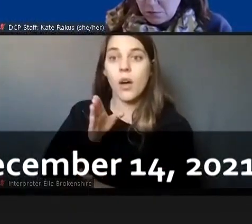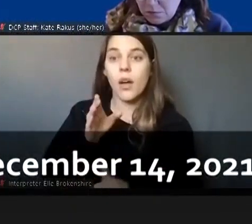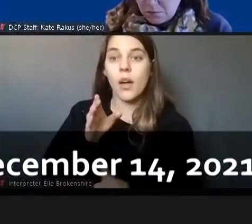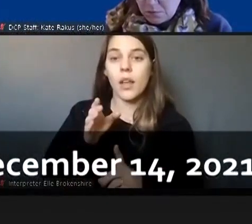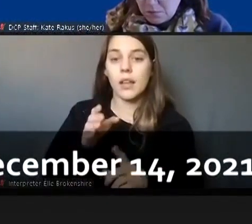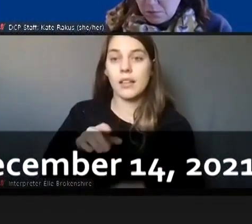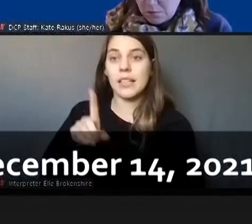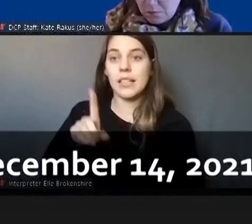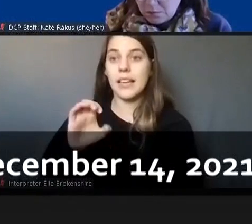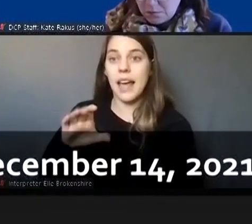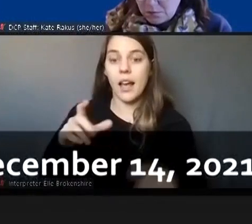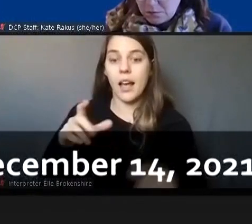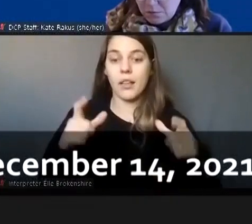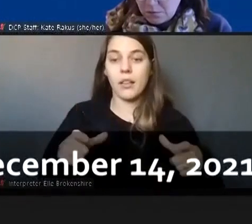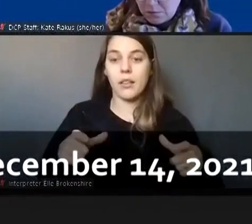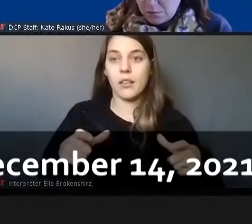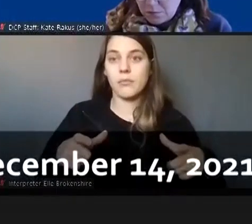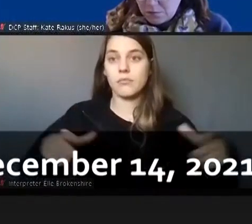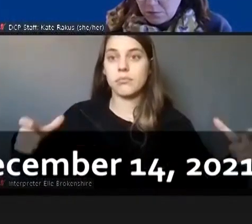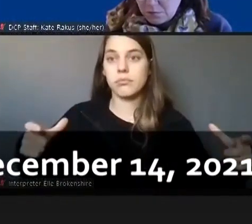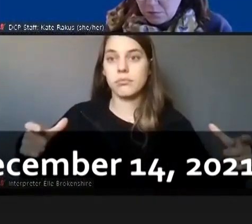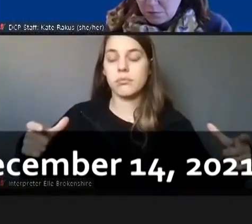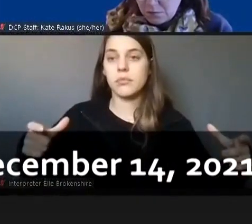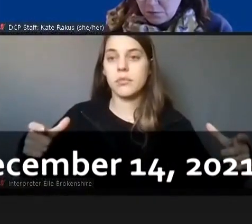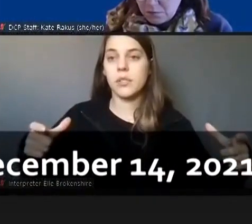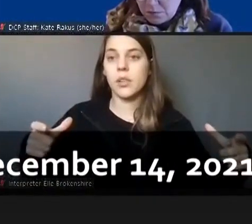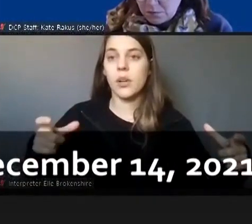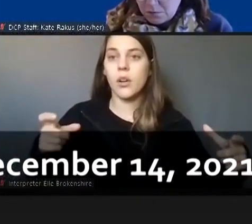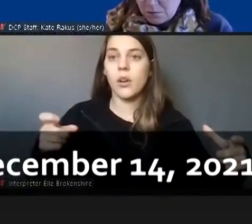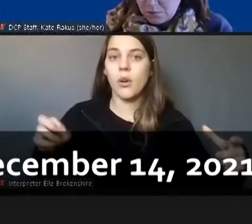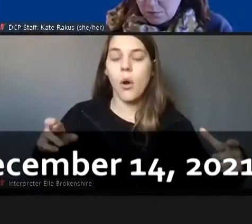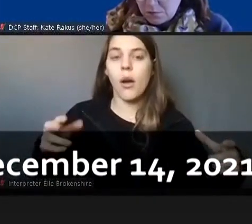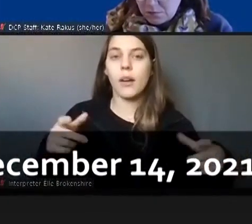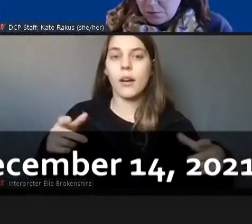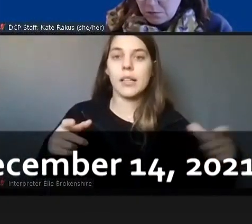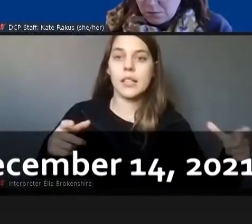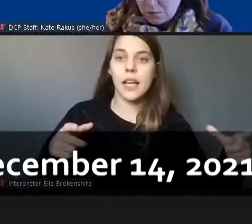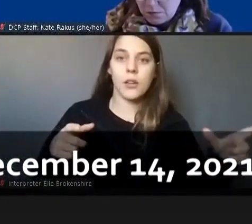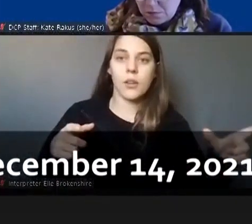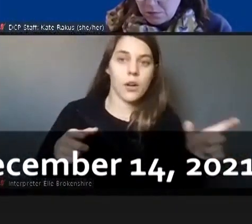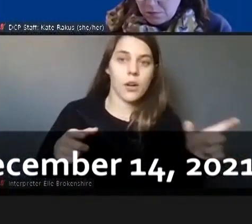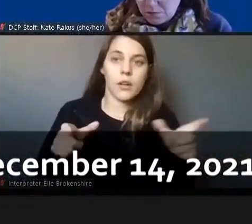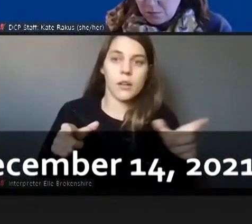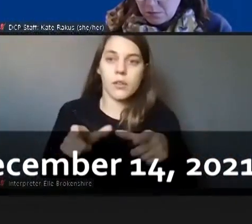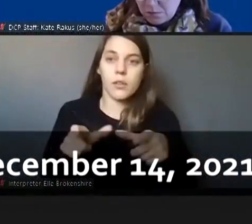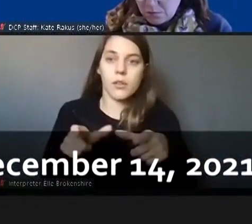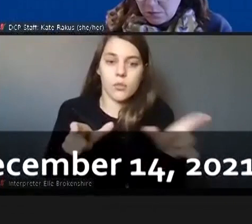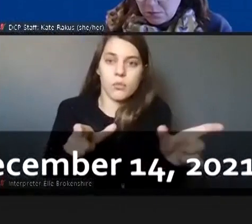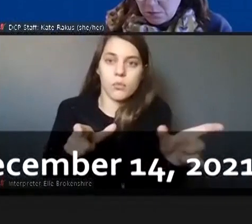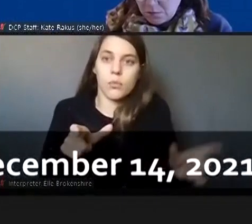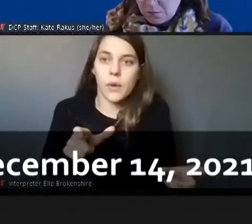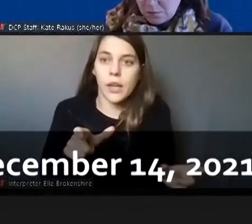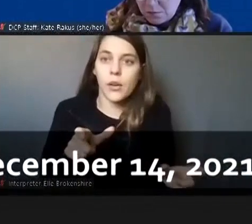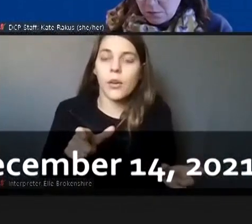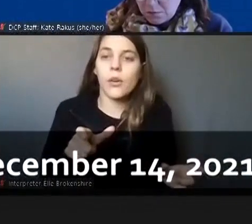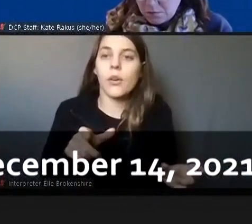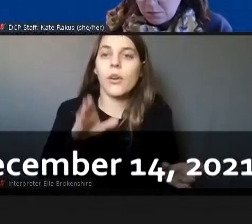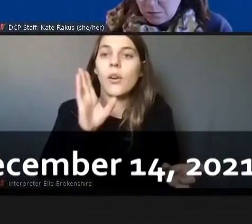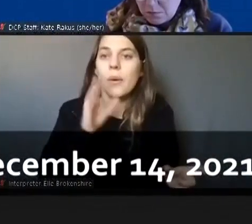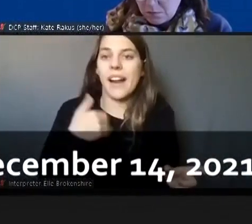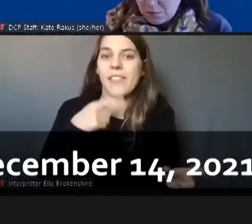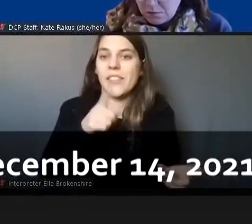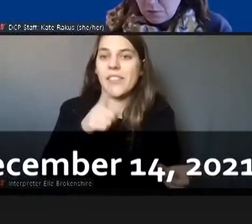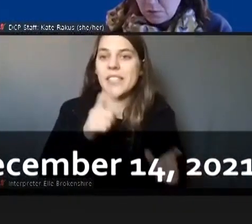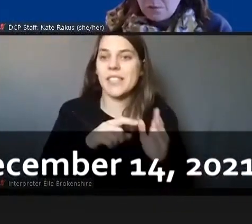side or into the, let's say into the rear a little bit further, we would have, in this scenario, we would have